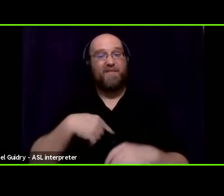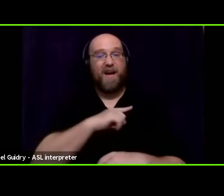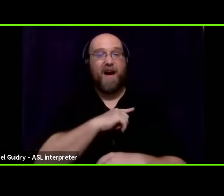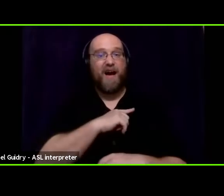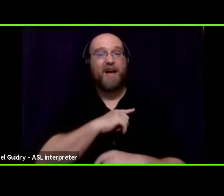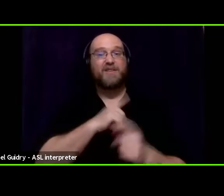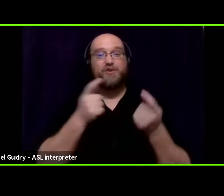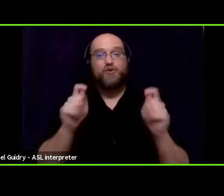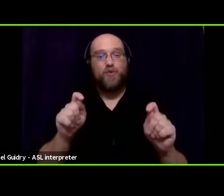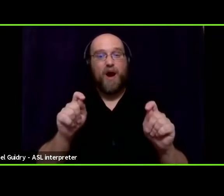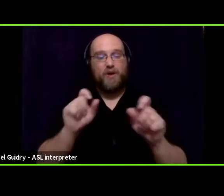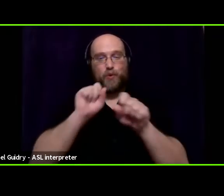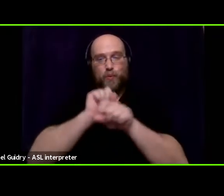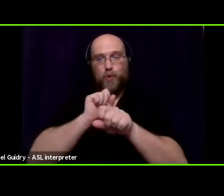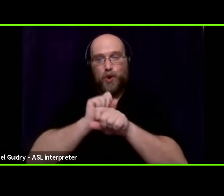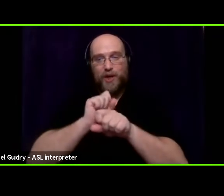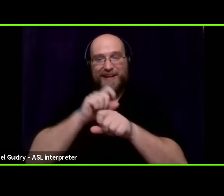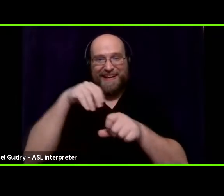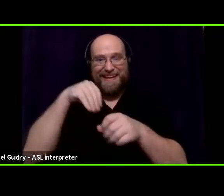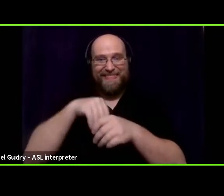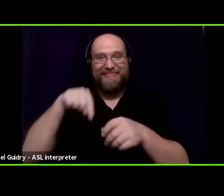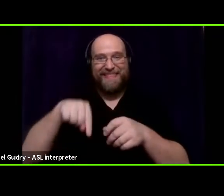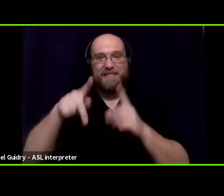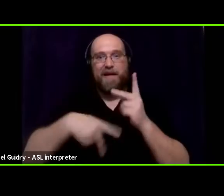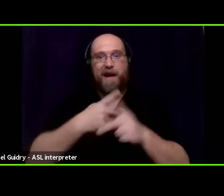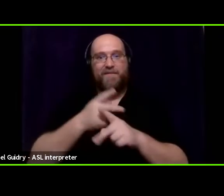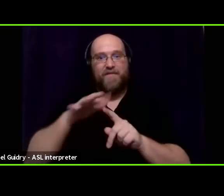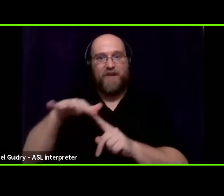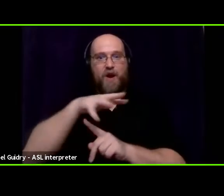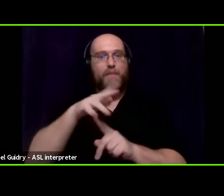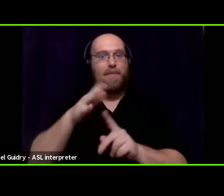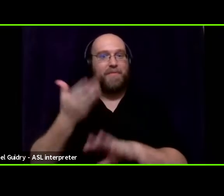this environment before. So I just want to thank everyone with